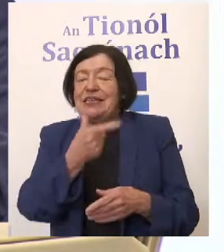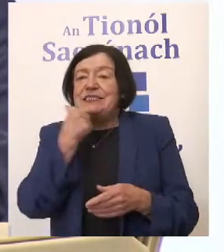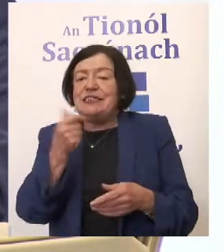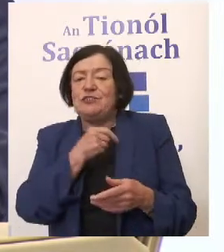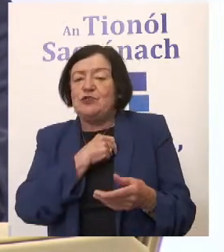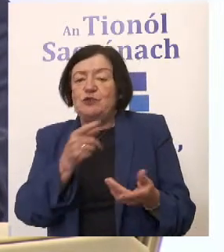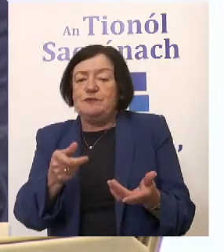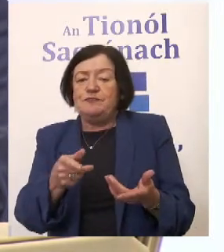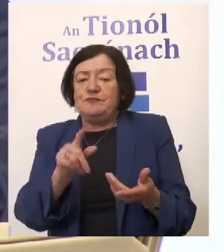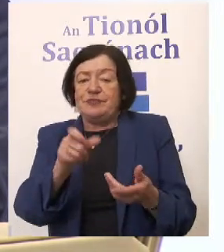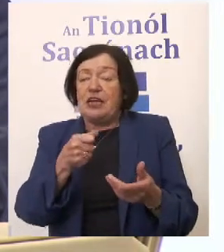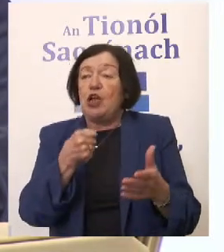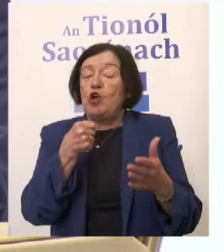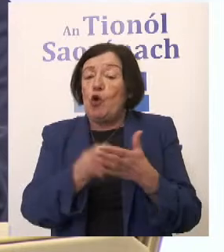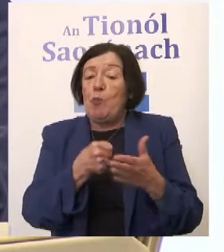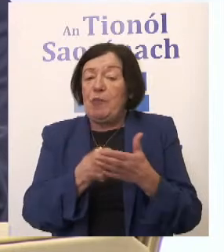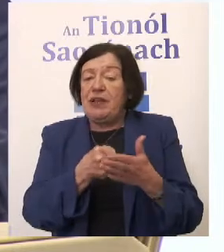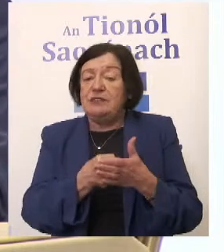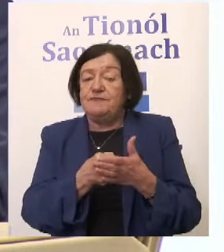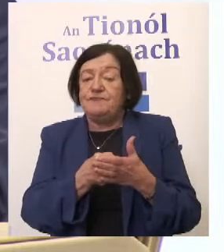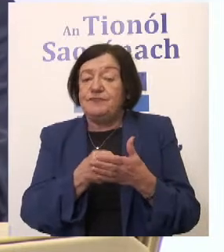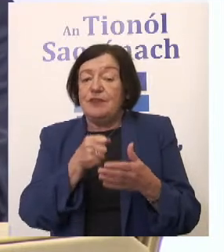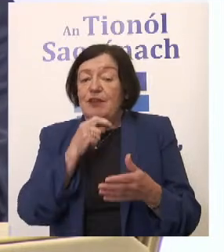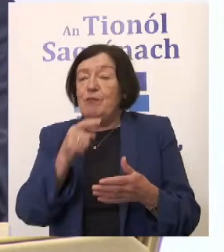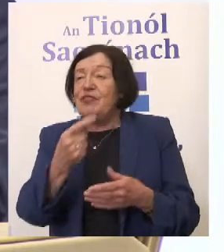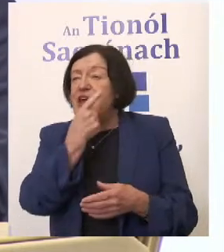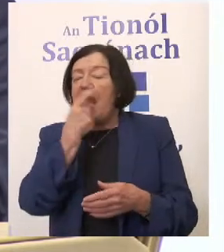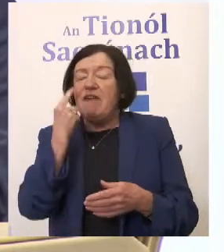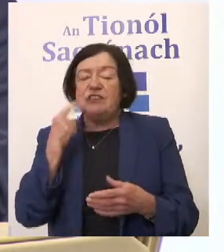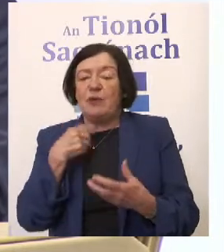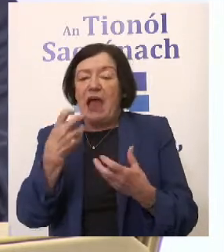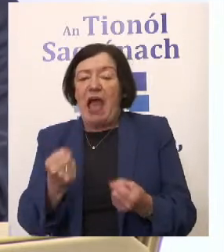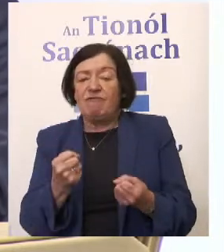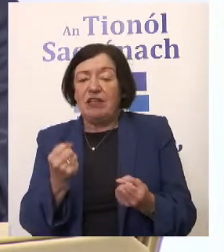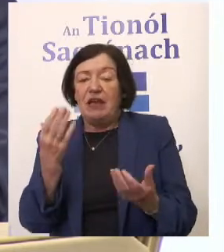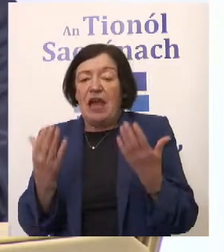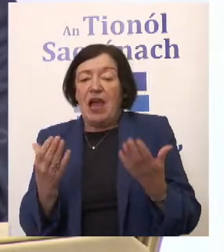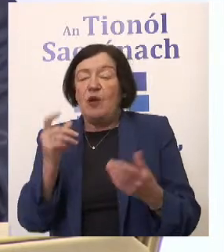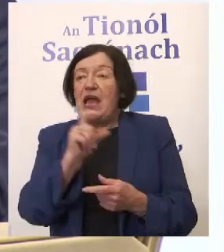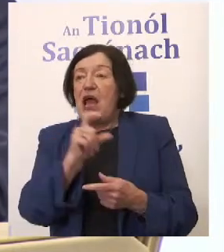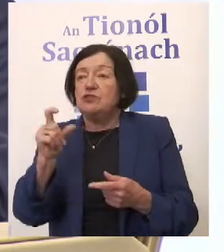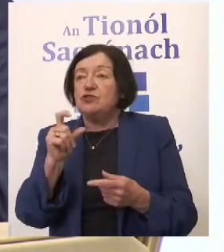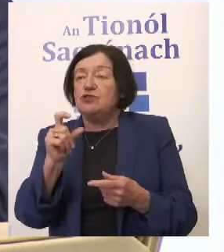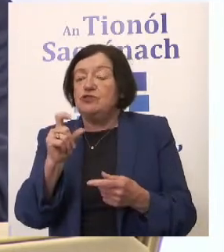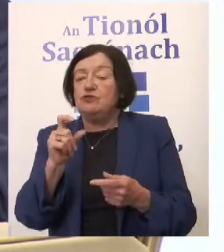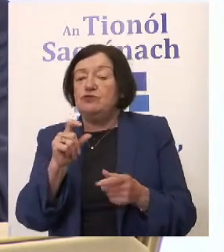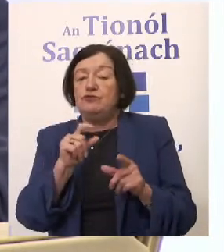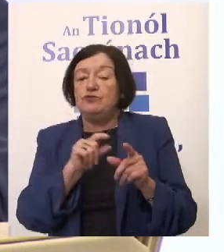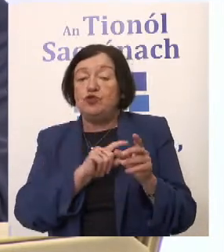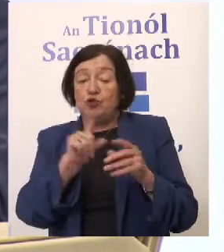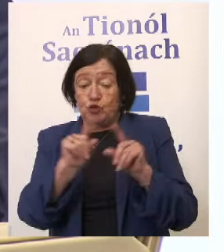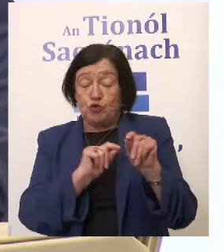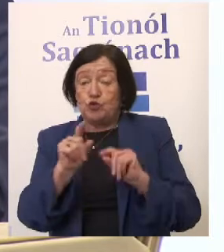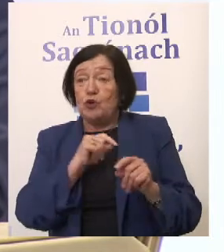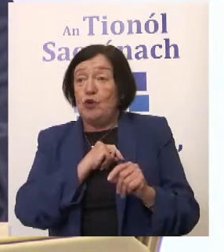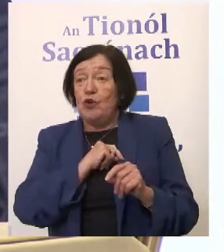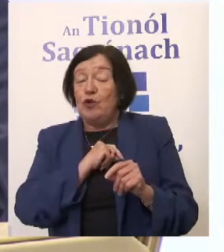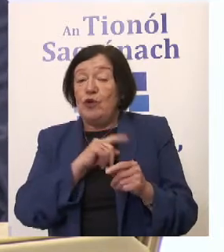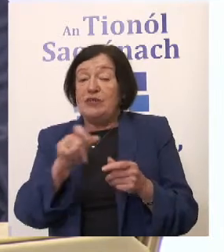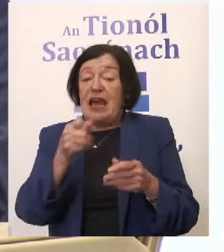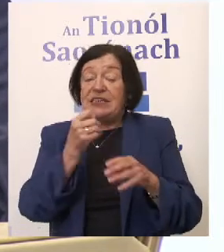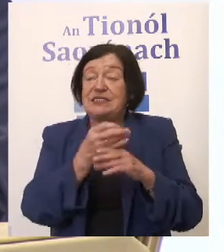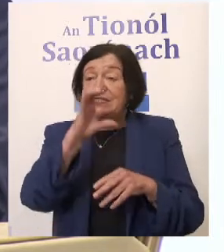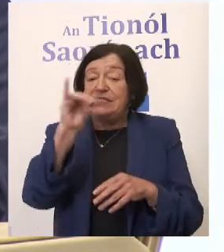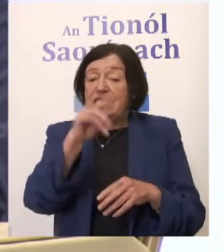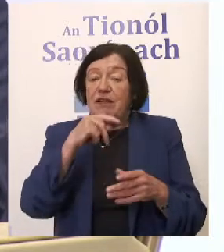tax companies, but the evidence we have about how councillors choose to tax citizens in